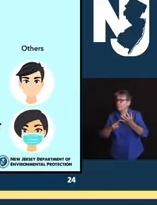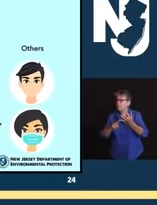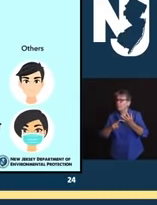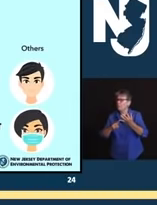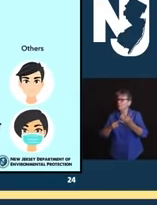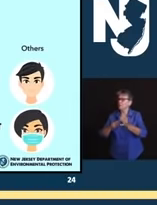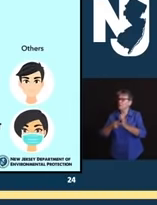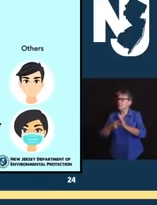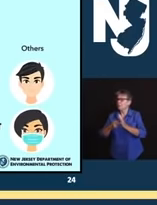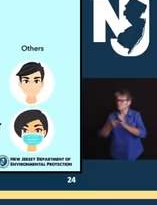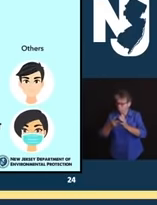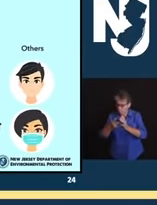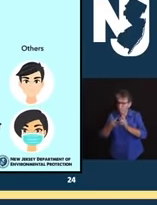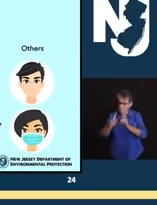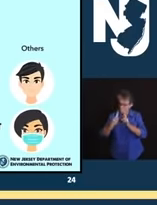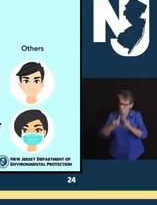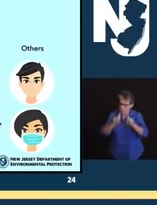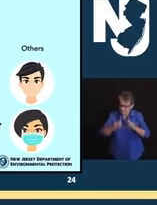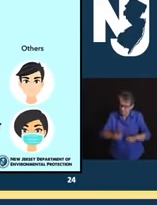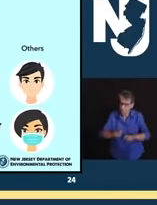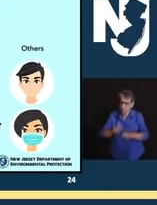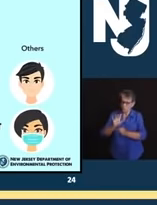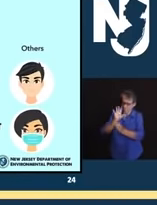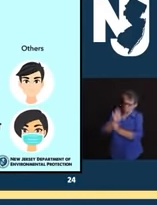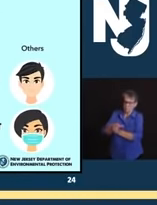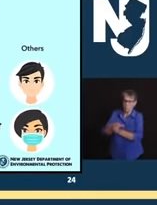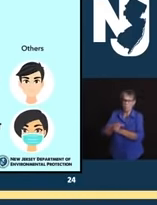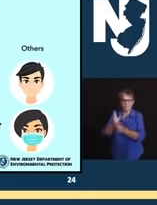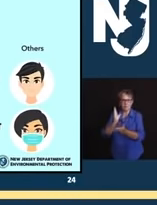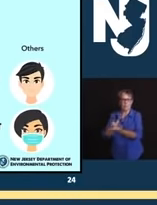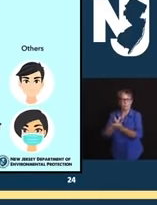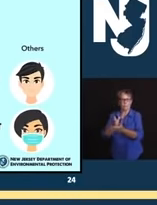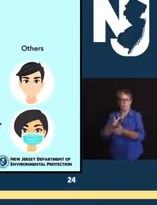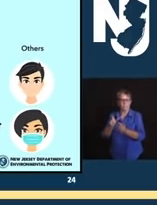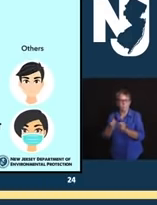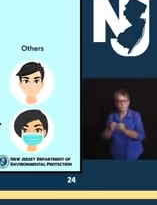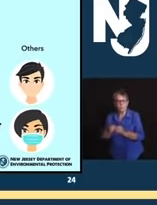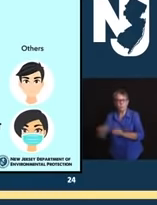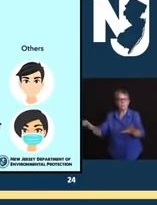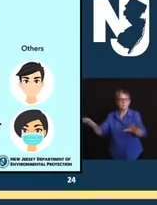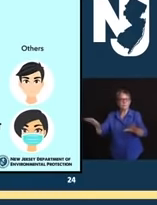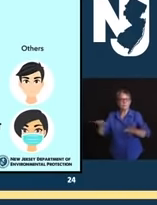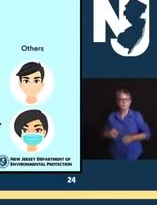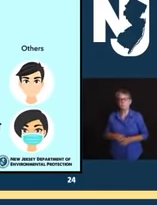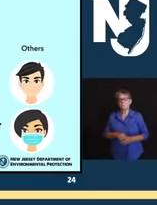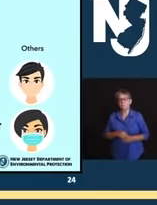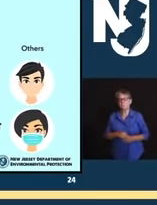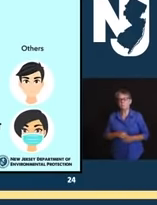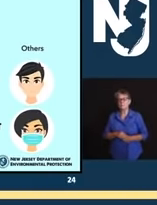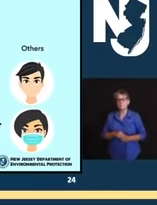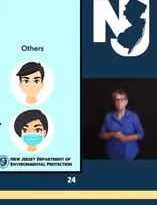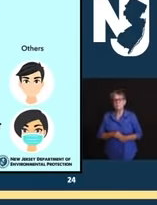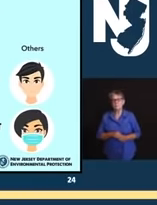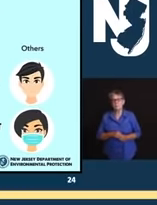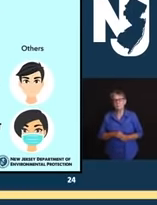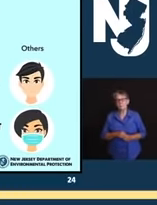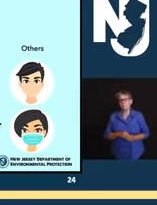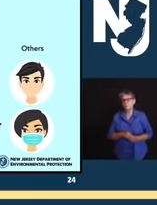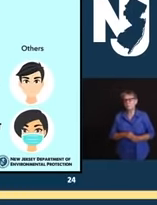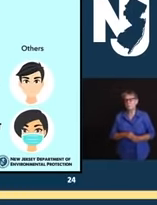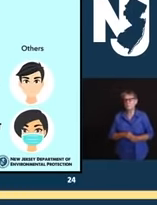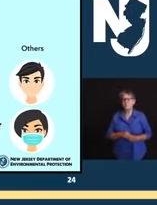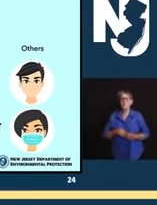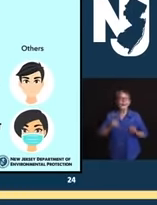and there. It has to be all of us together. We have to keep wearing our face coverings even when these muggy July days make